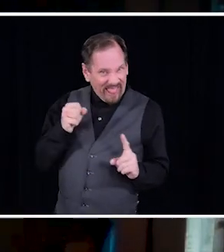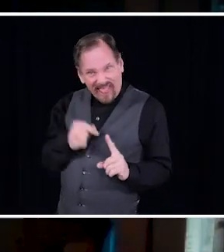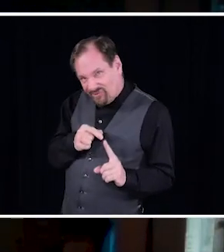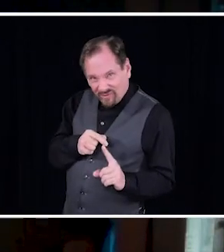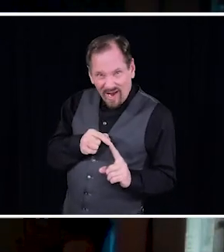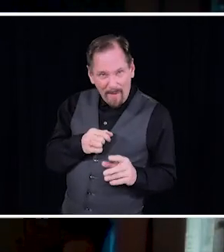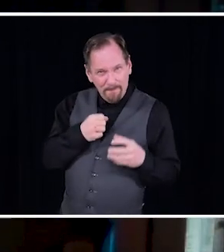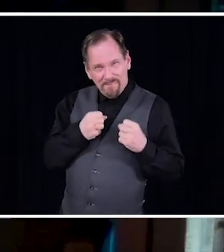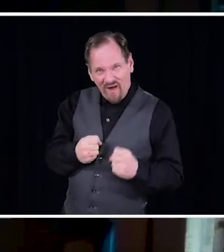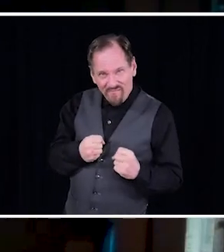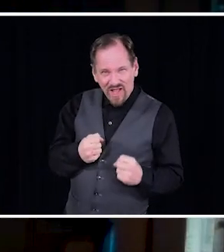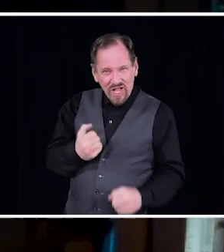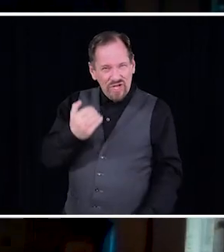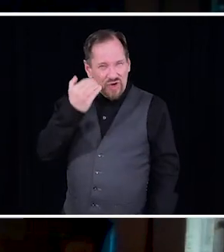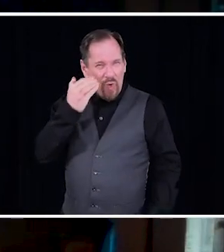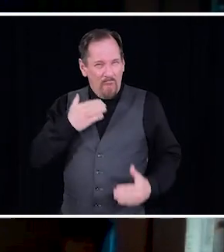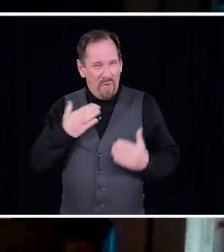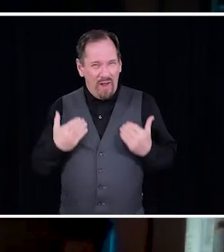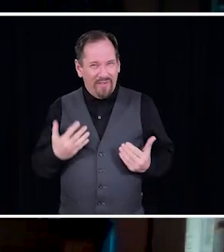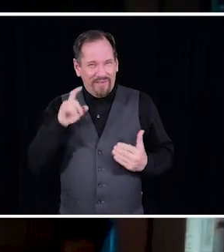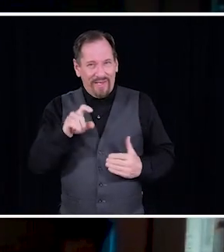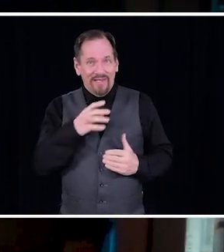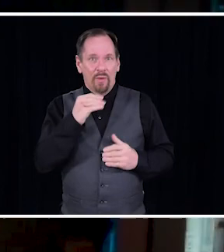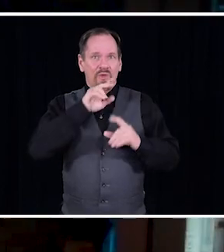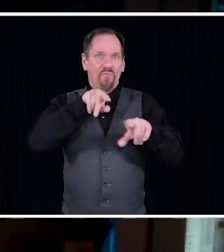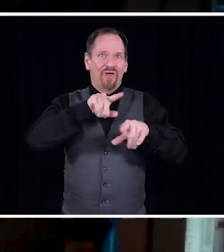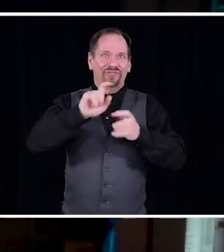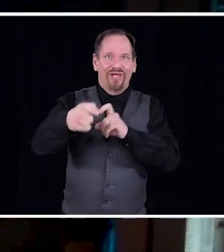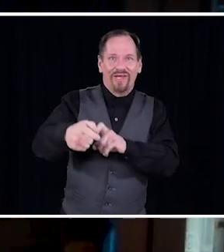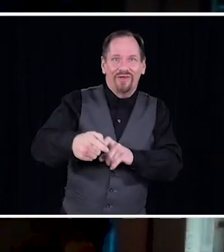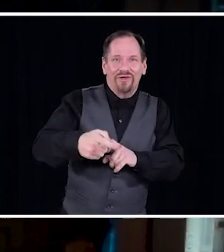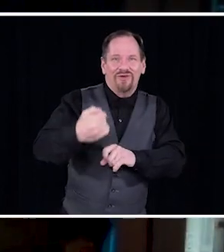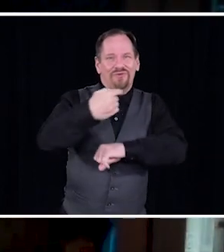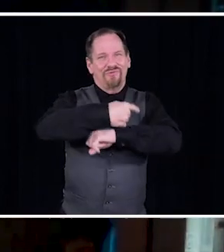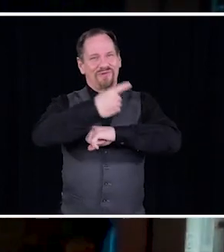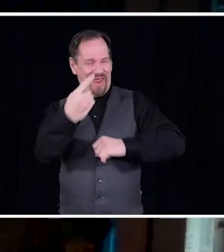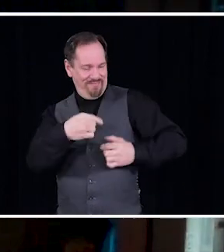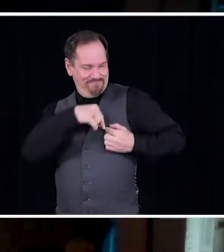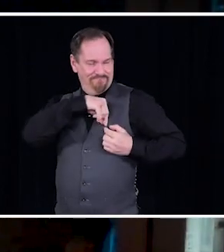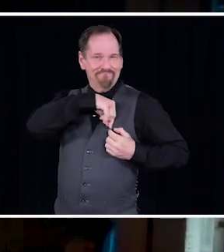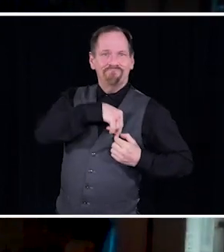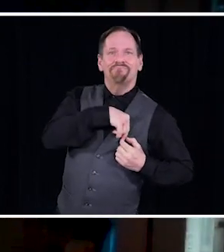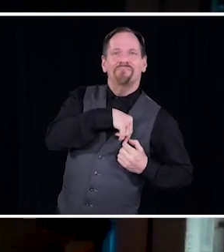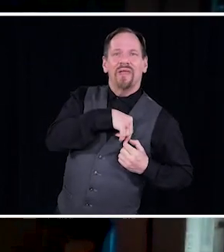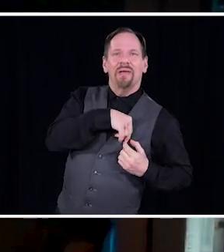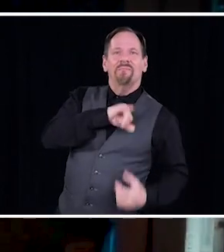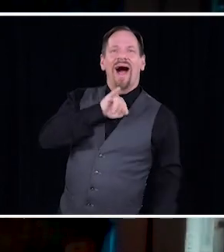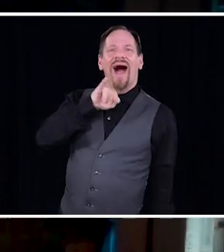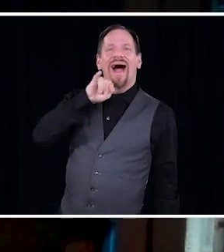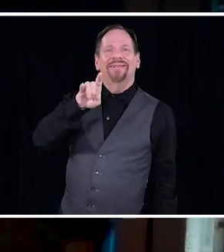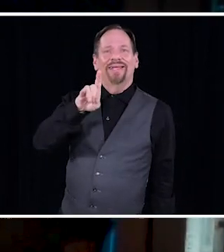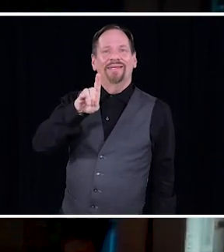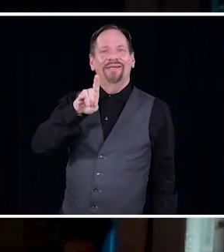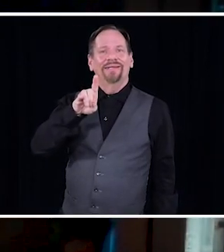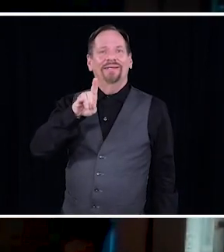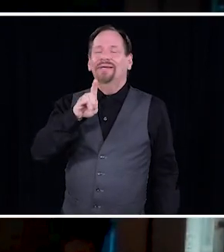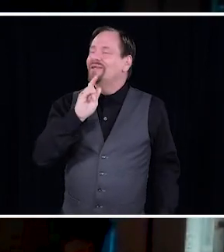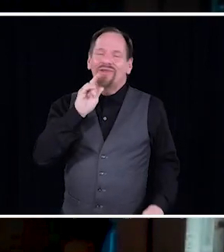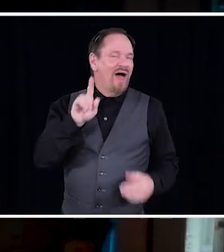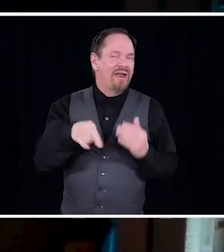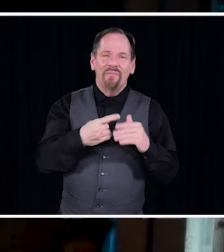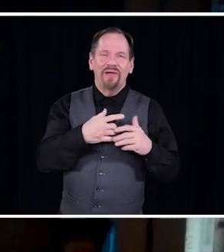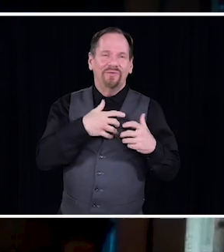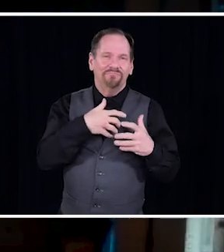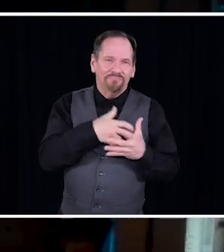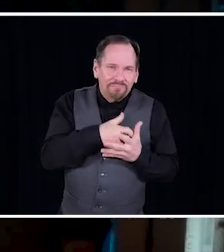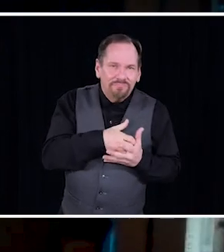intuitive to the body's needs, and responsive to change. Today, I proudly wear that pin on my ID badge as a reminder of the